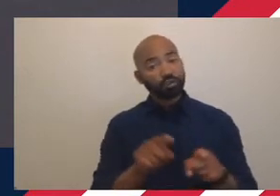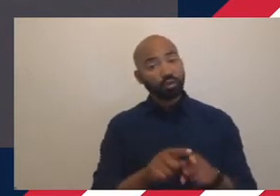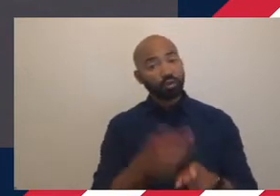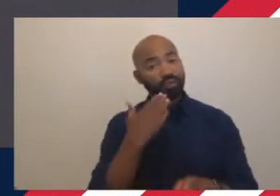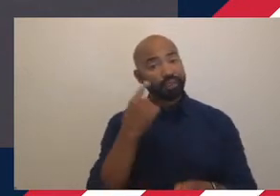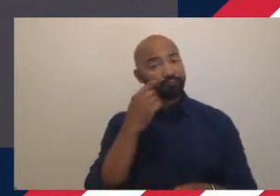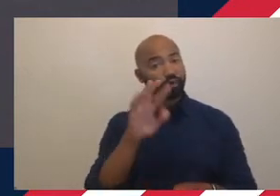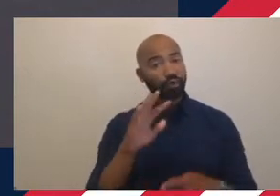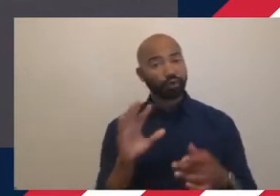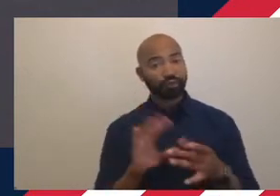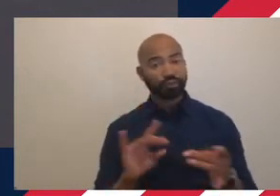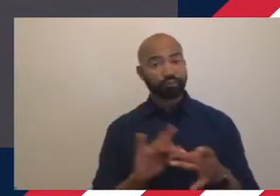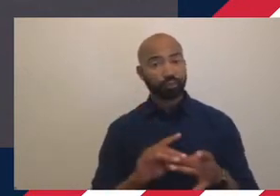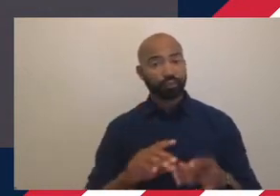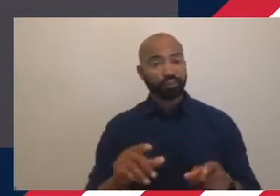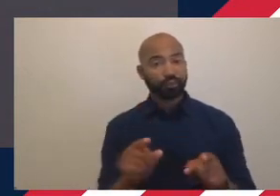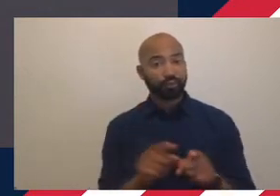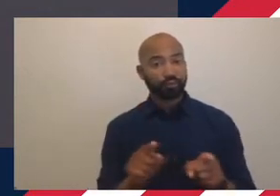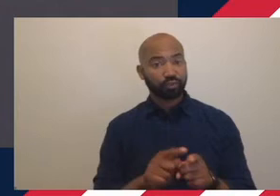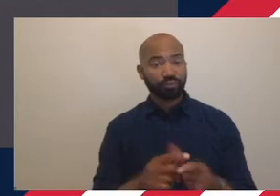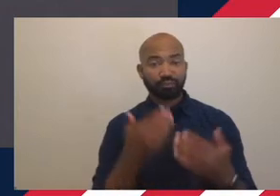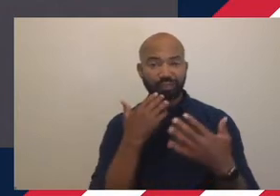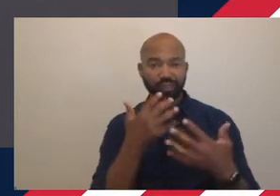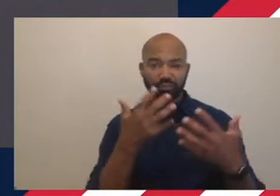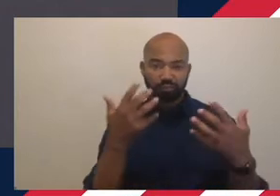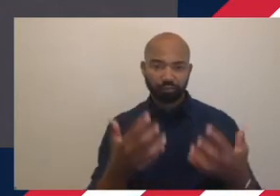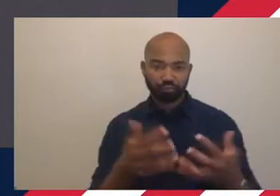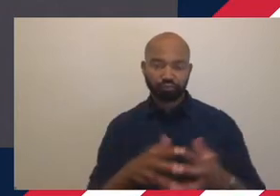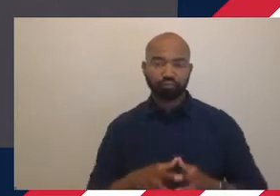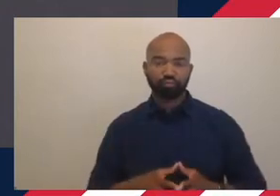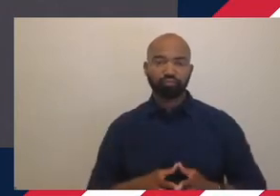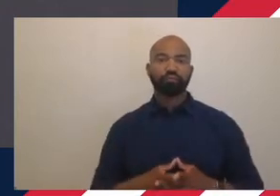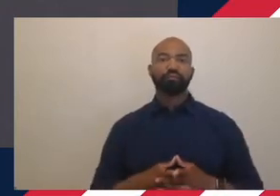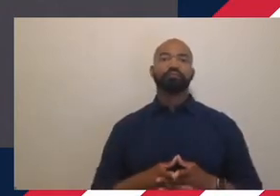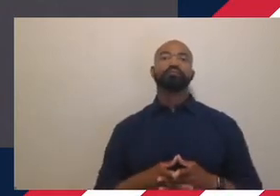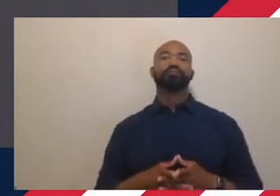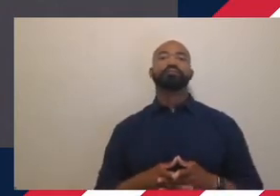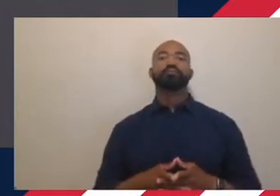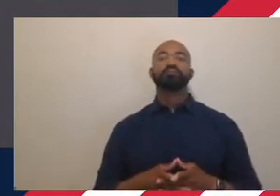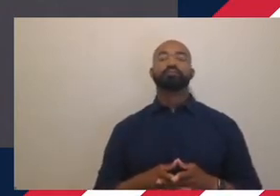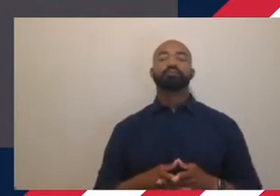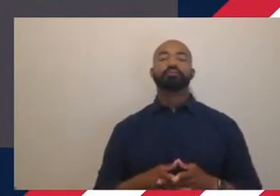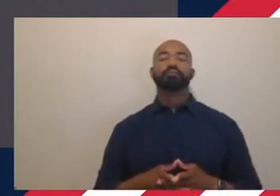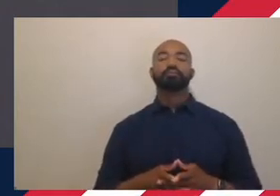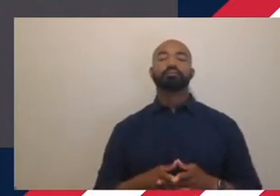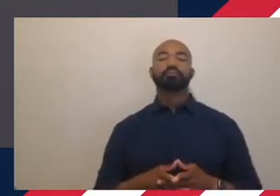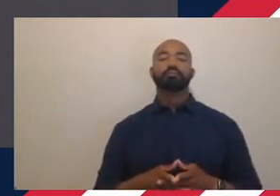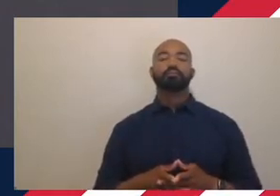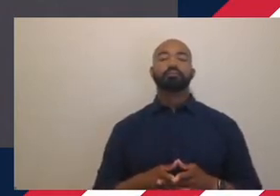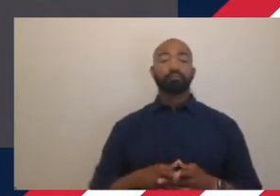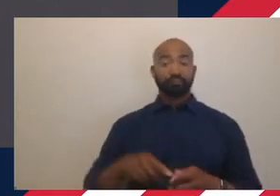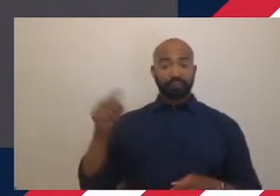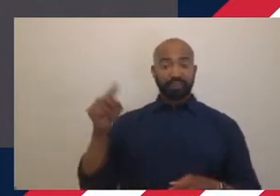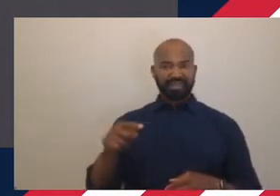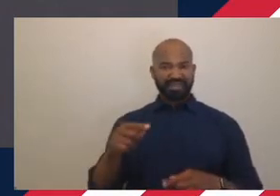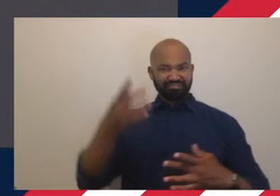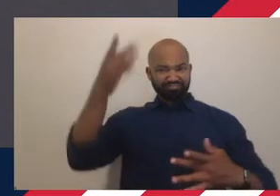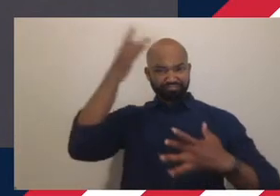testimony as well. Thank you very much. So this pandemic laid bare the